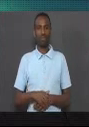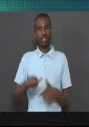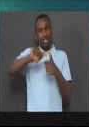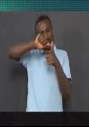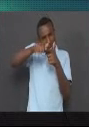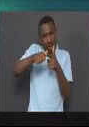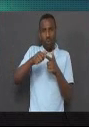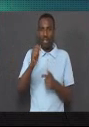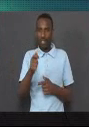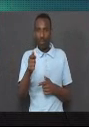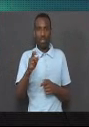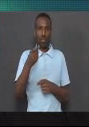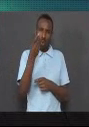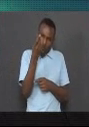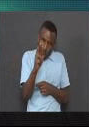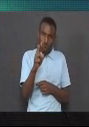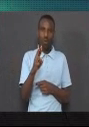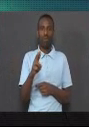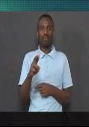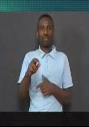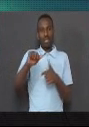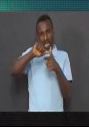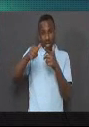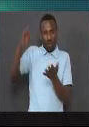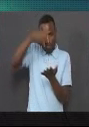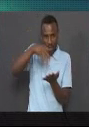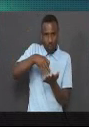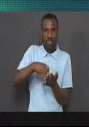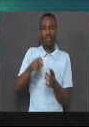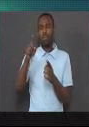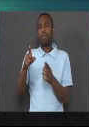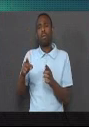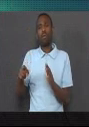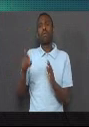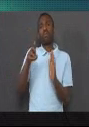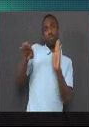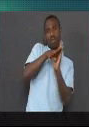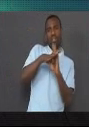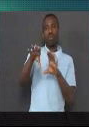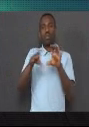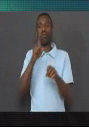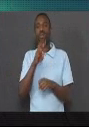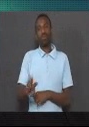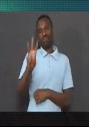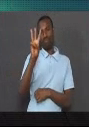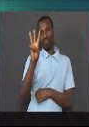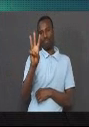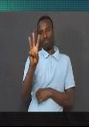Angular speed, or angular frequency, is denoted by the symbol